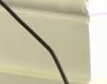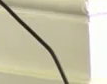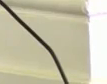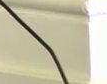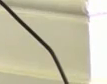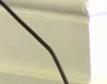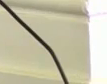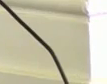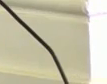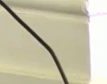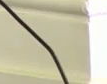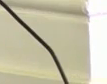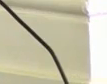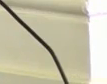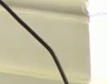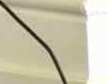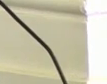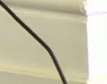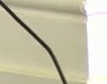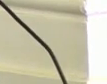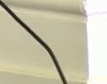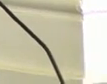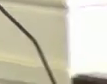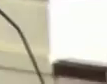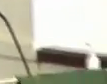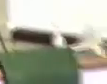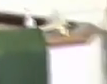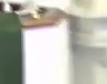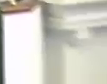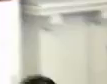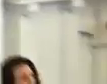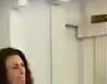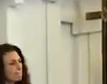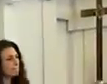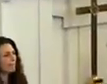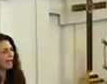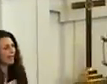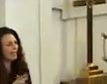Amen. This is my little mustard seed.